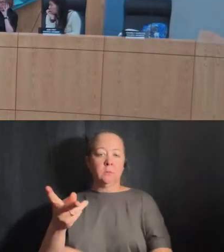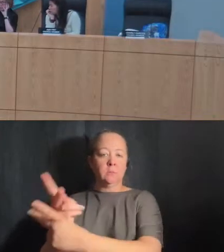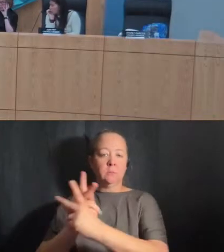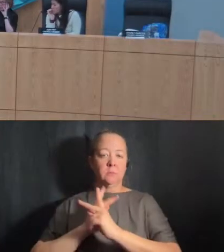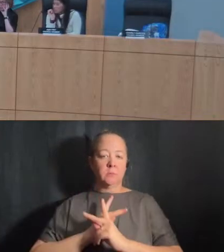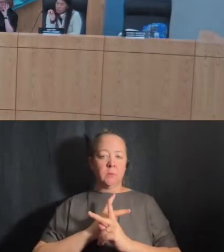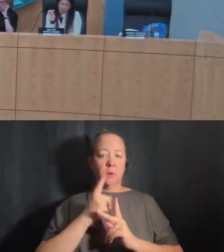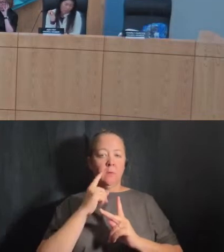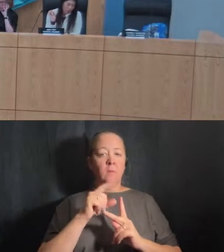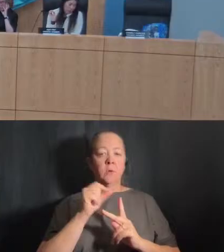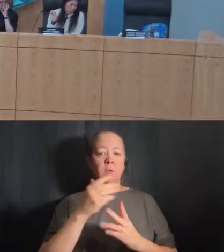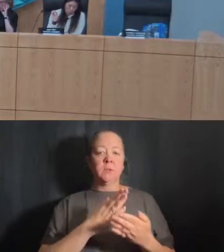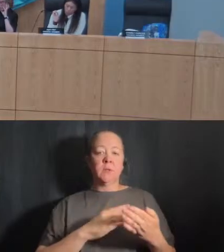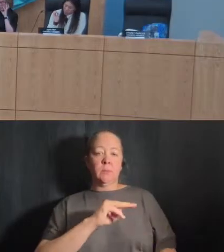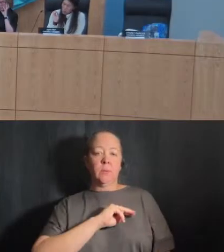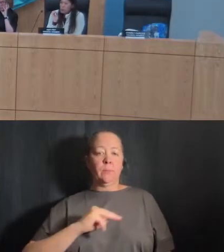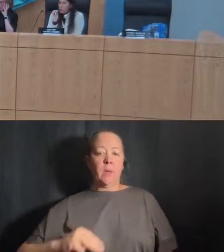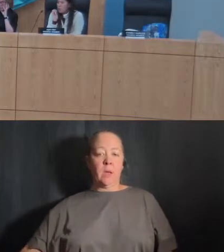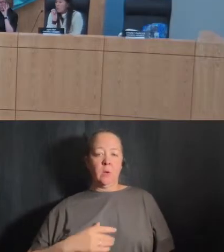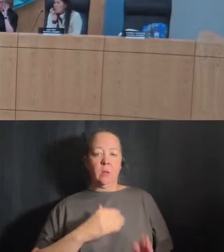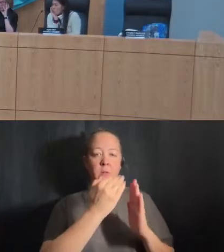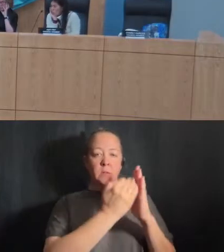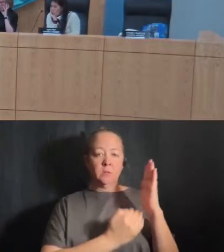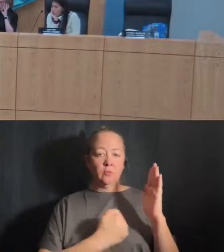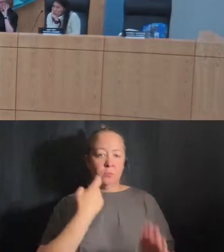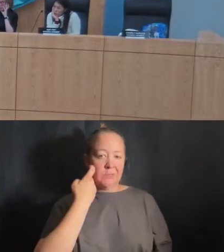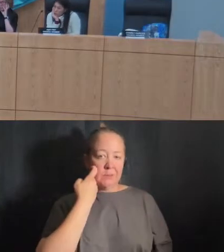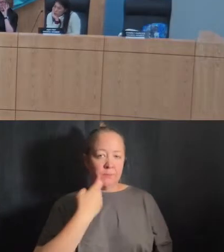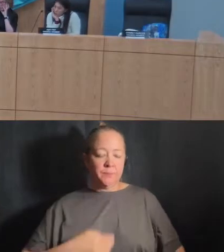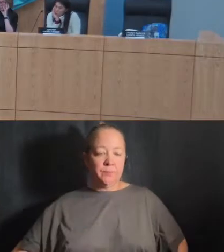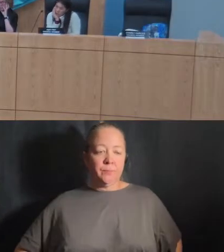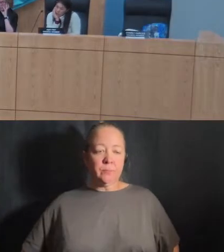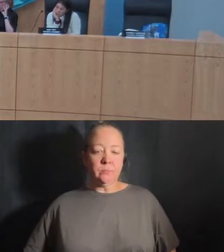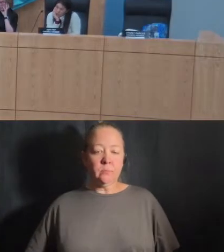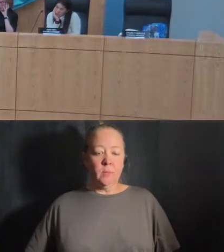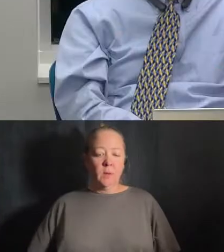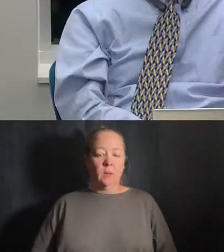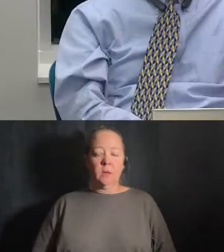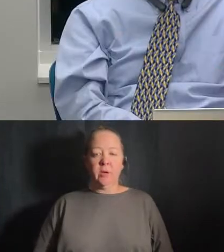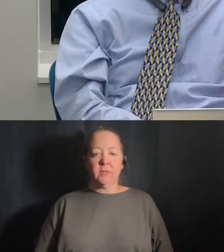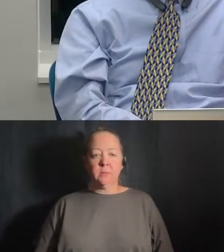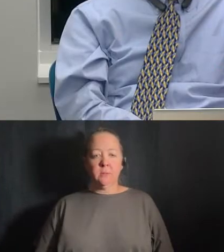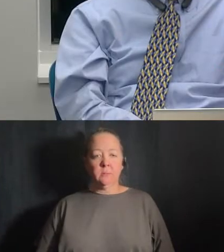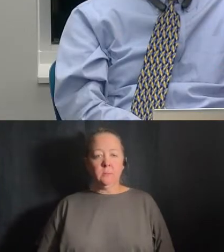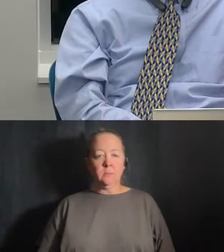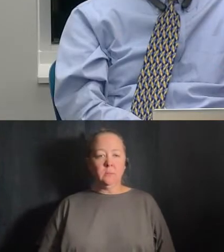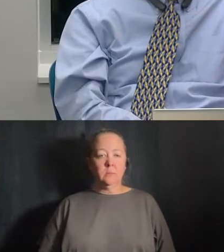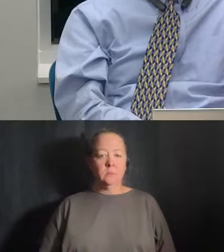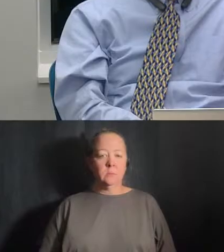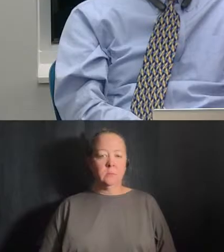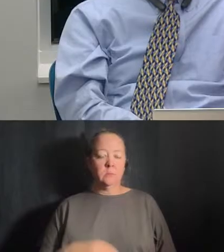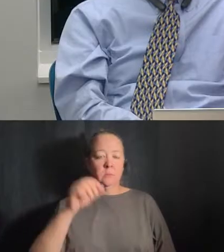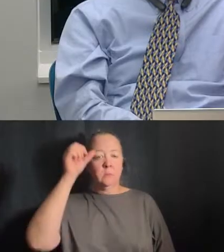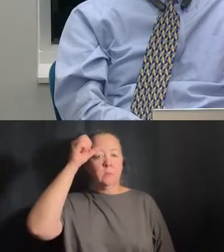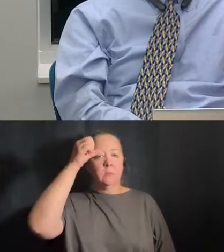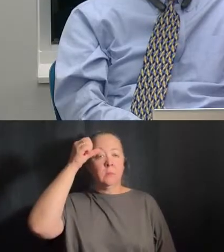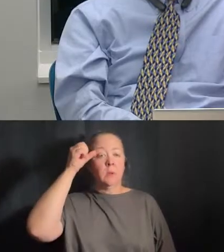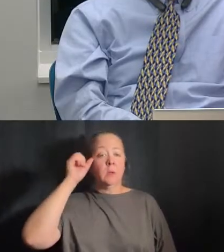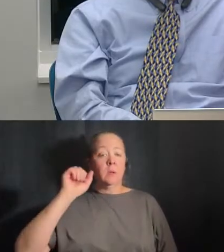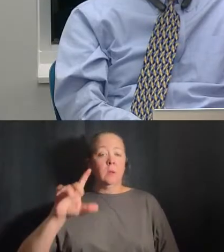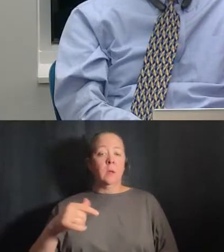Thank you for that, Councilmember Tansey. I do intend on elaborating a little bit more in my budget